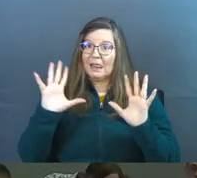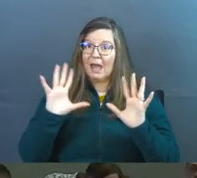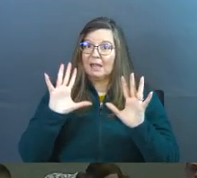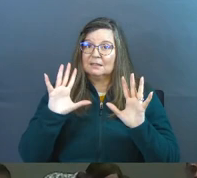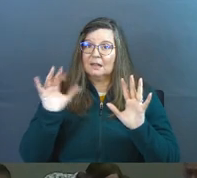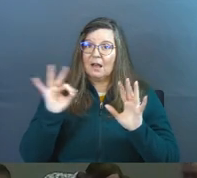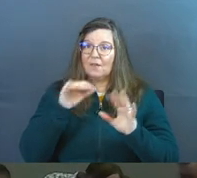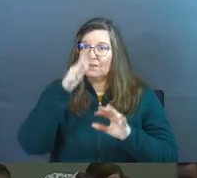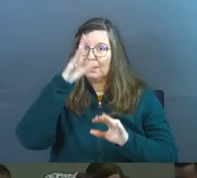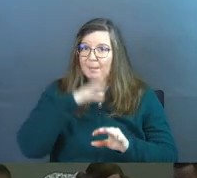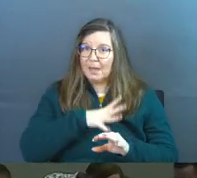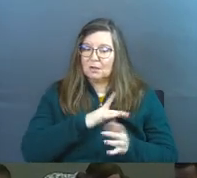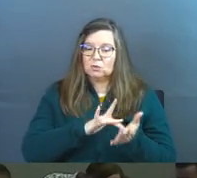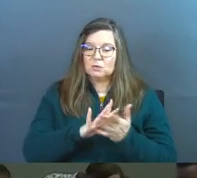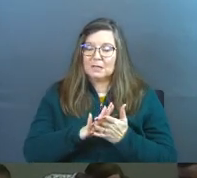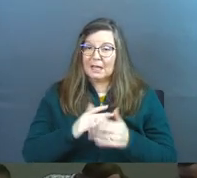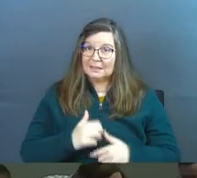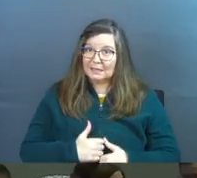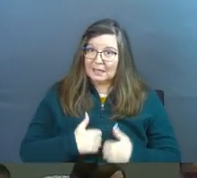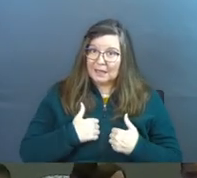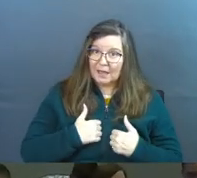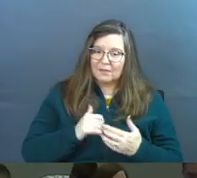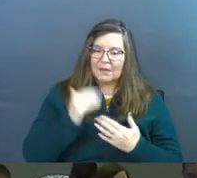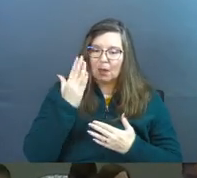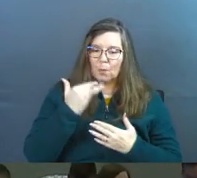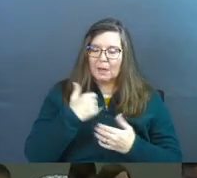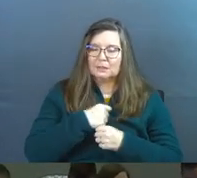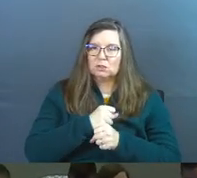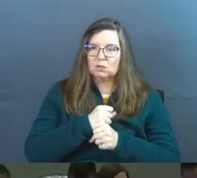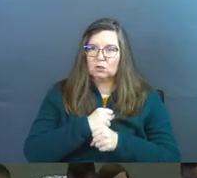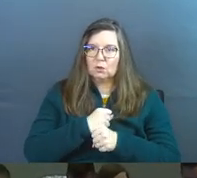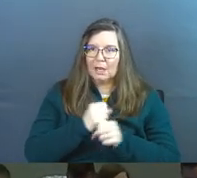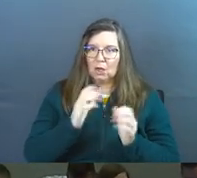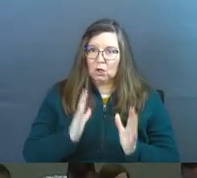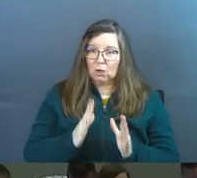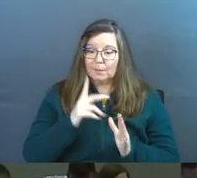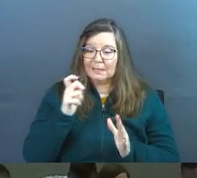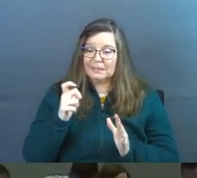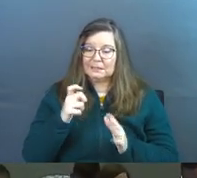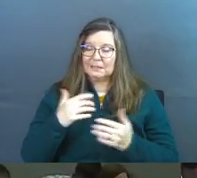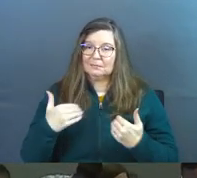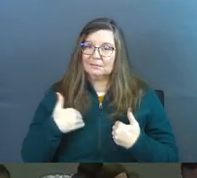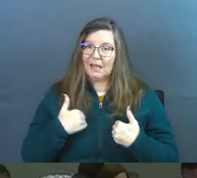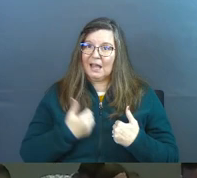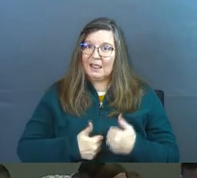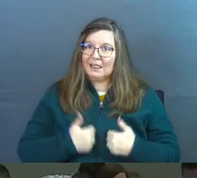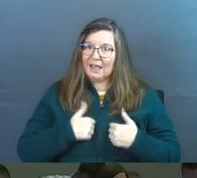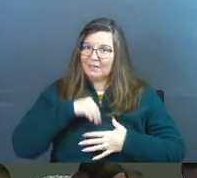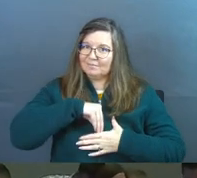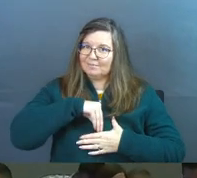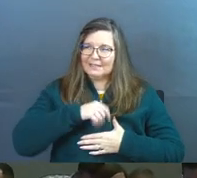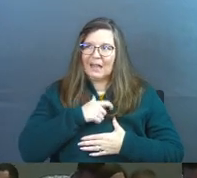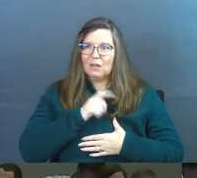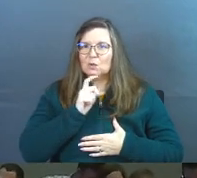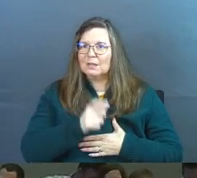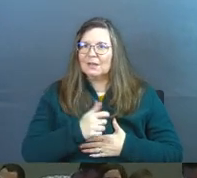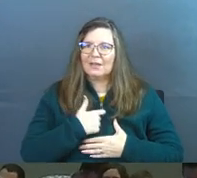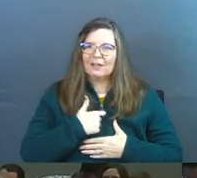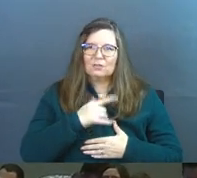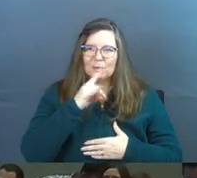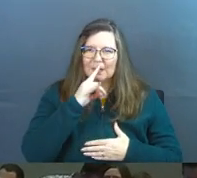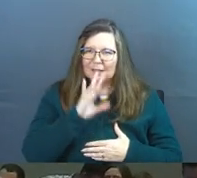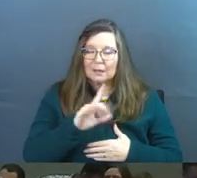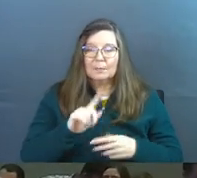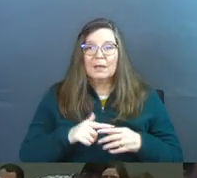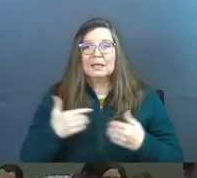men. So Jesus has life, and that's why he's creator. Because he possessed life. Not like you give life to your child,